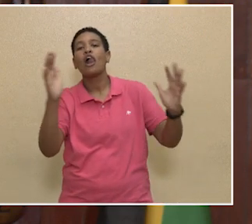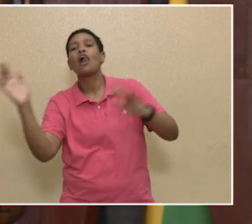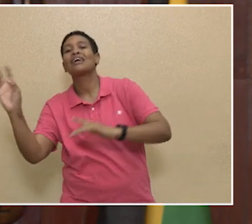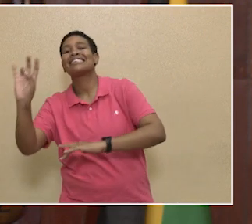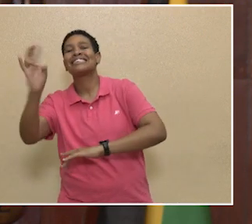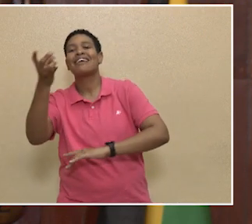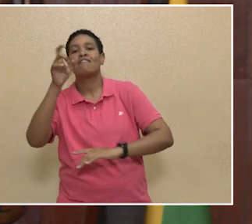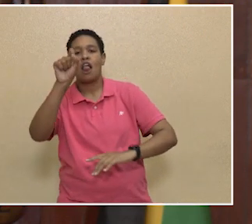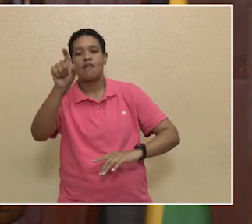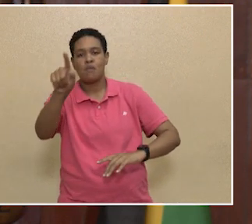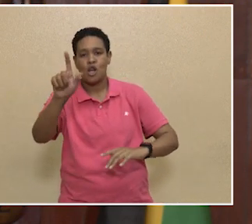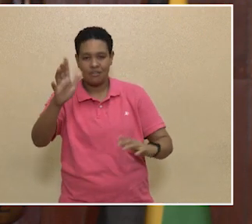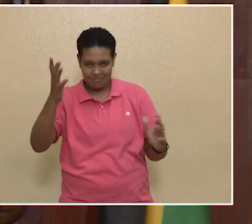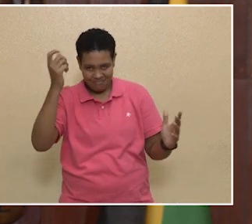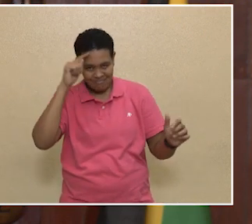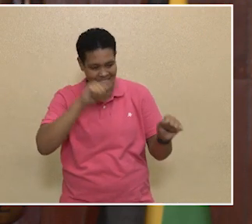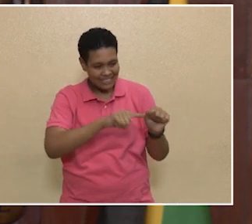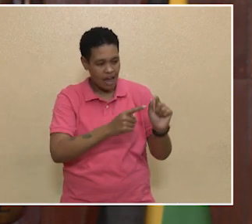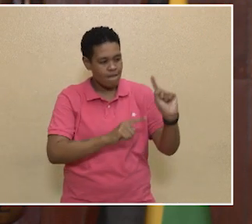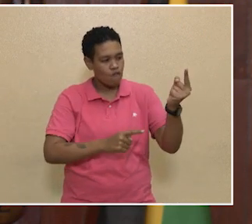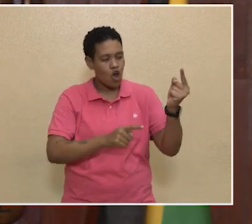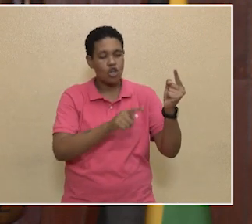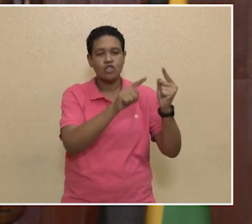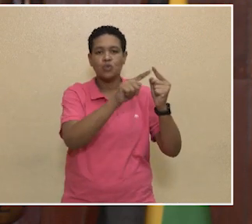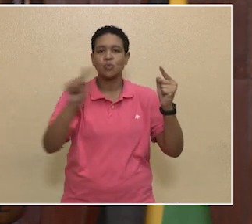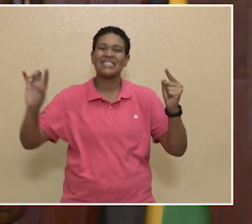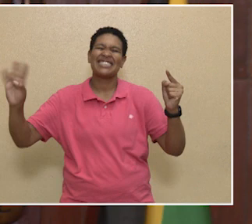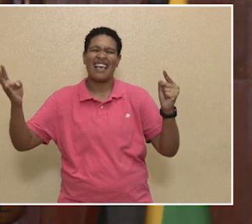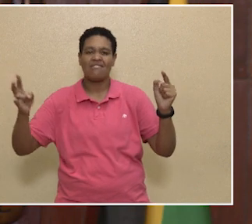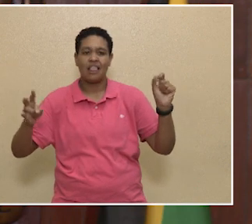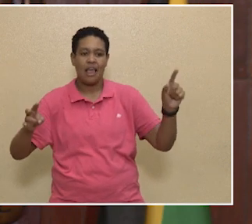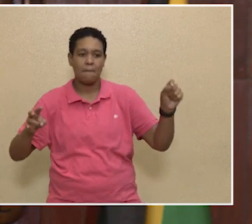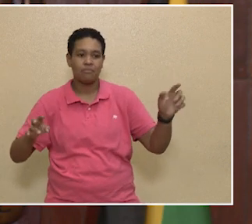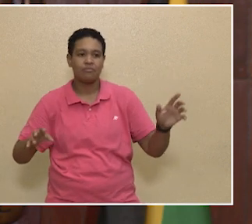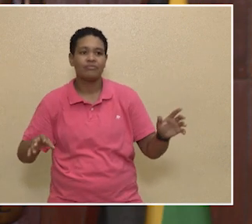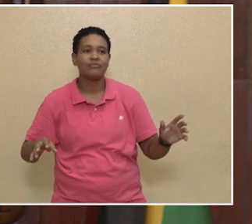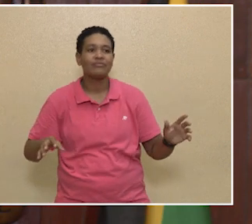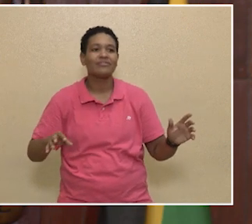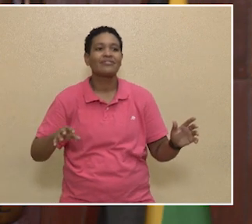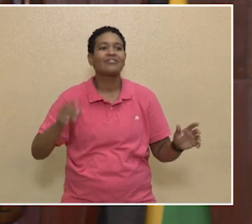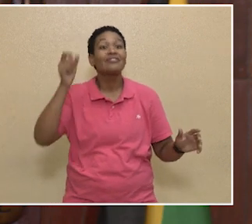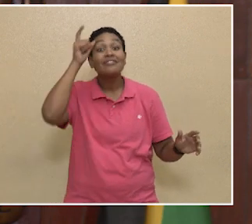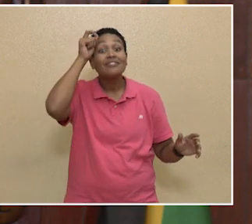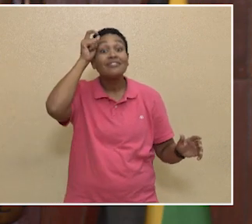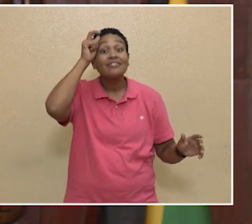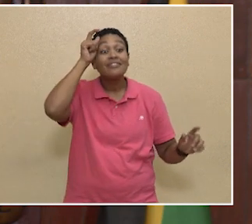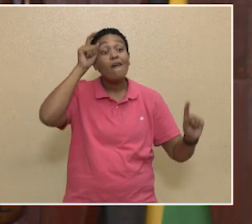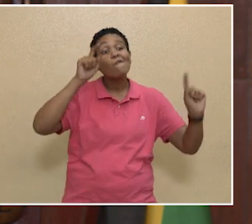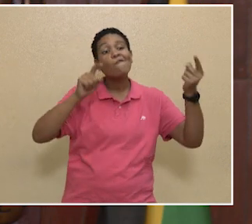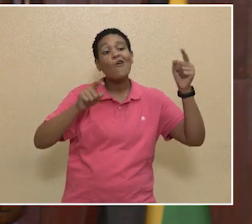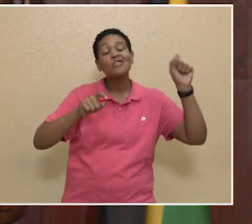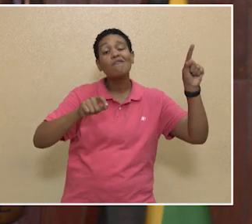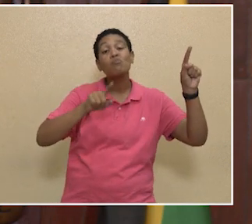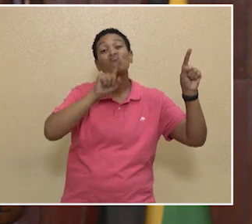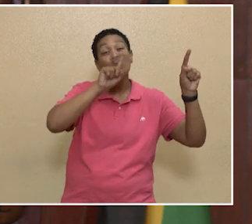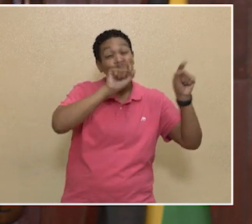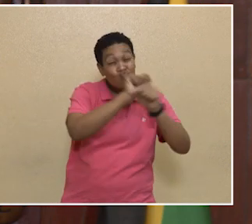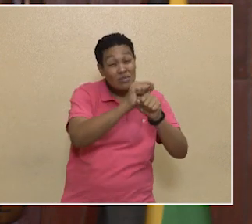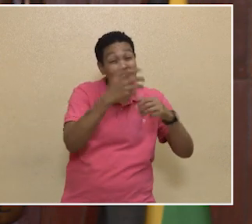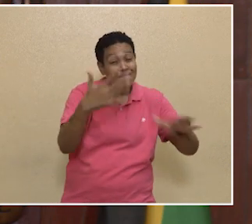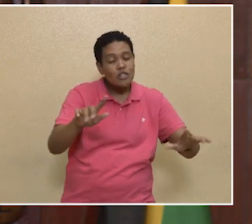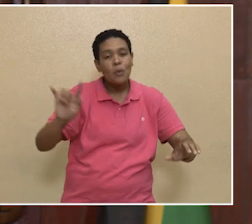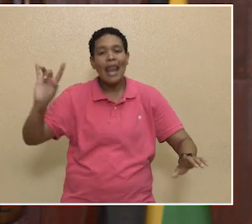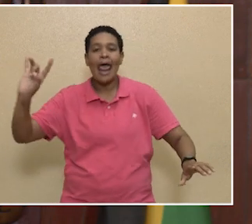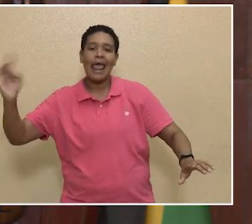April. In fact, AG, it would roll into the 8th of April at 6